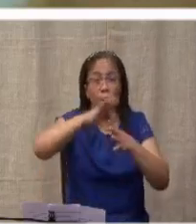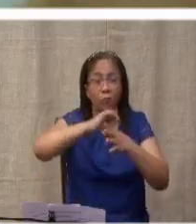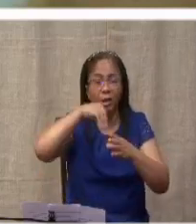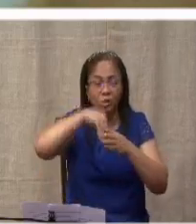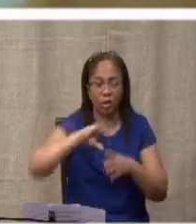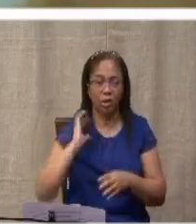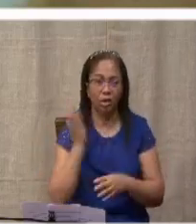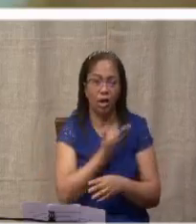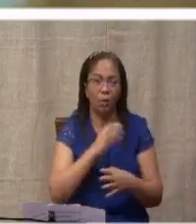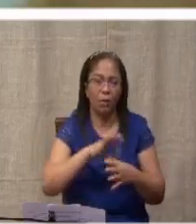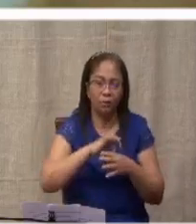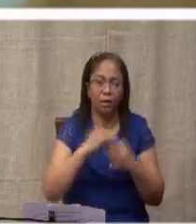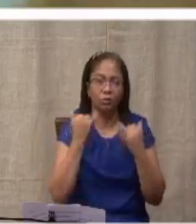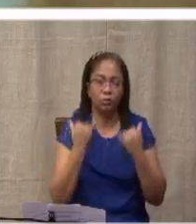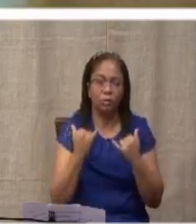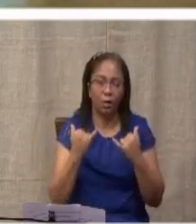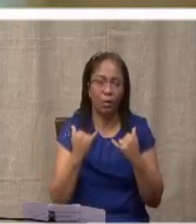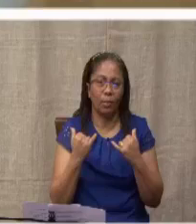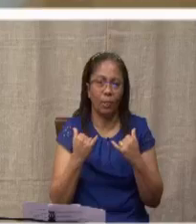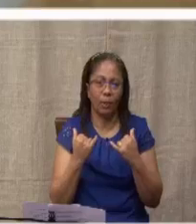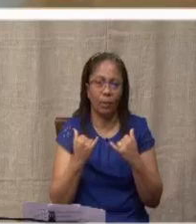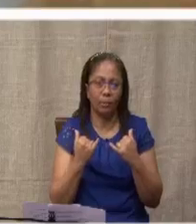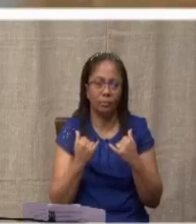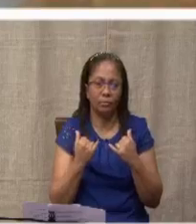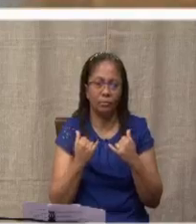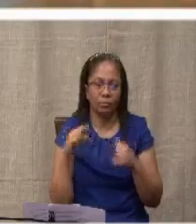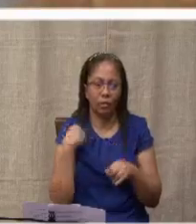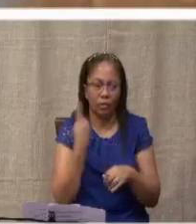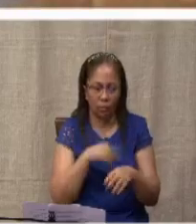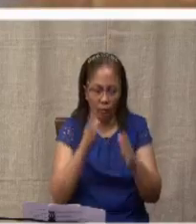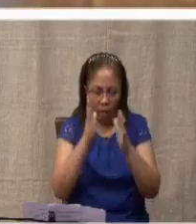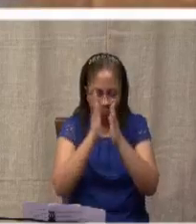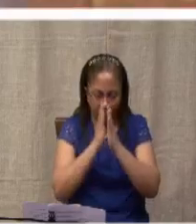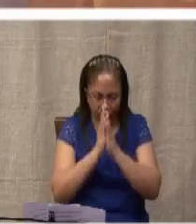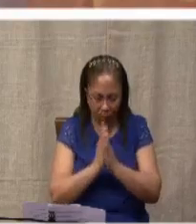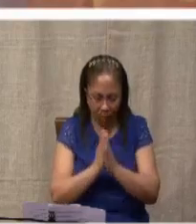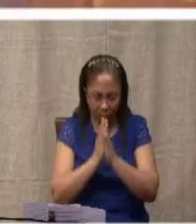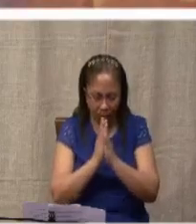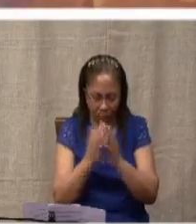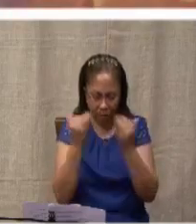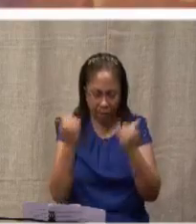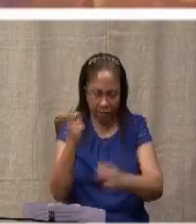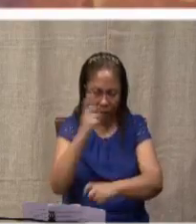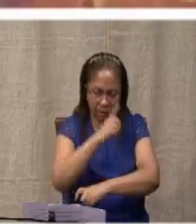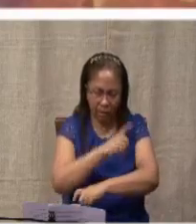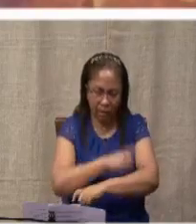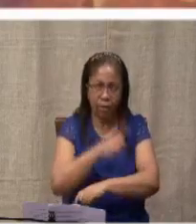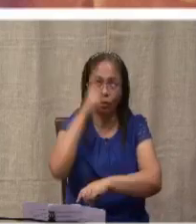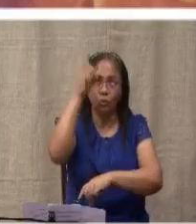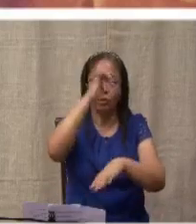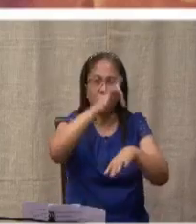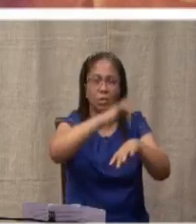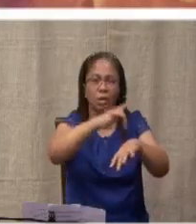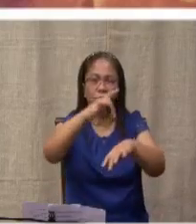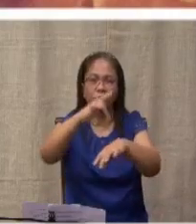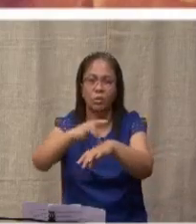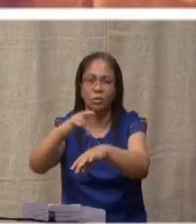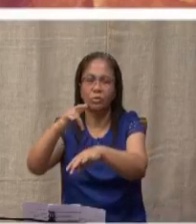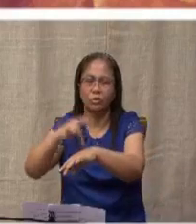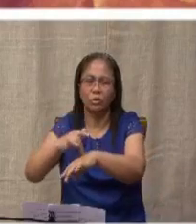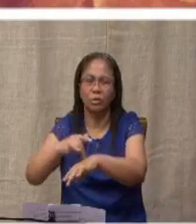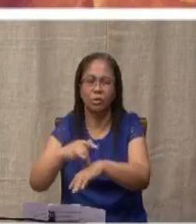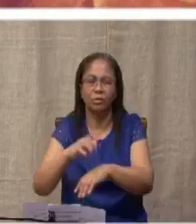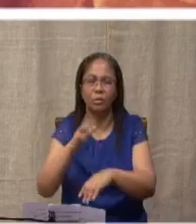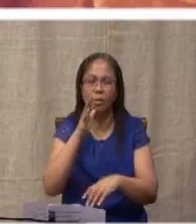our flesh and we pray this day that as you touched the